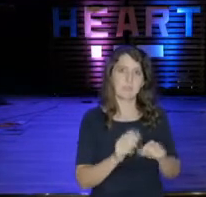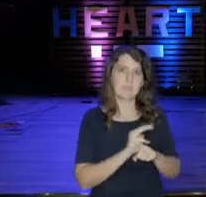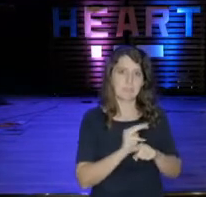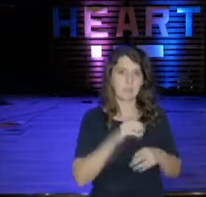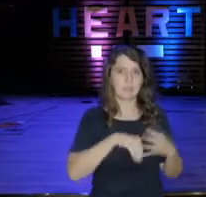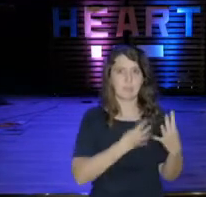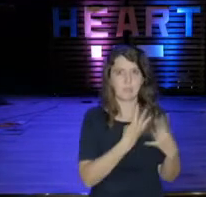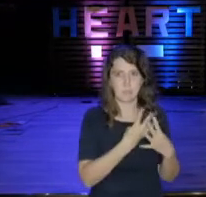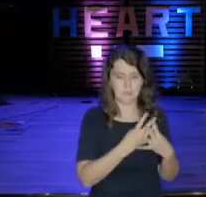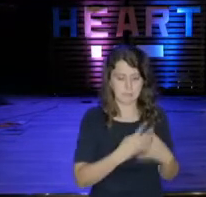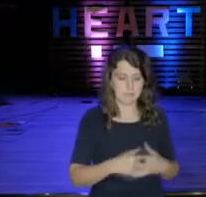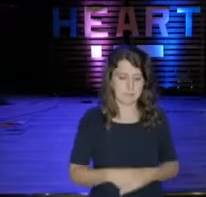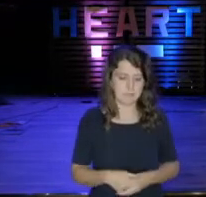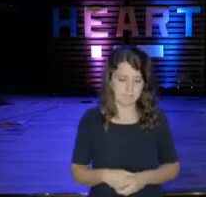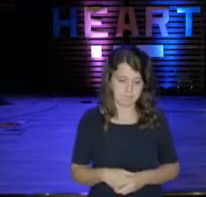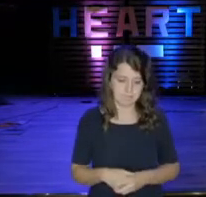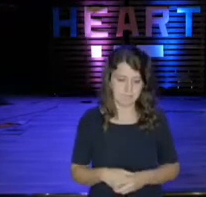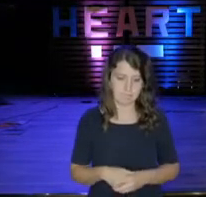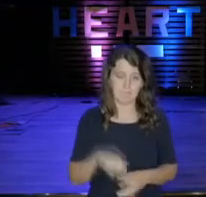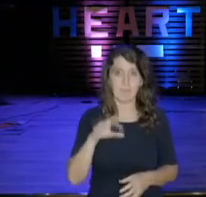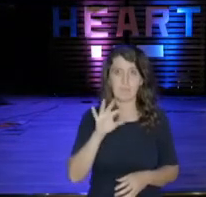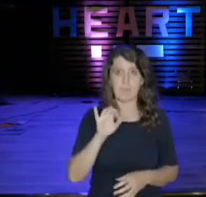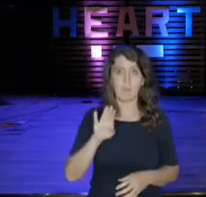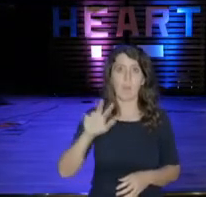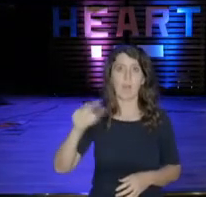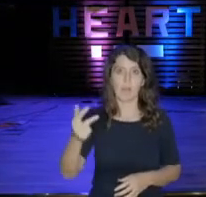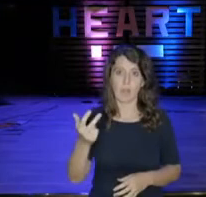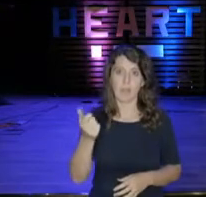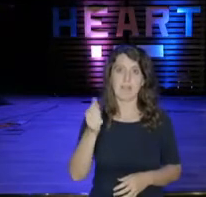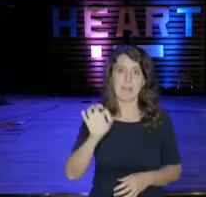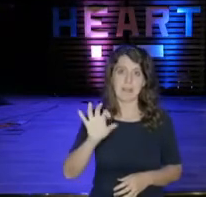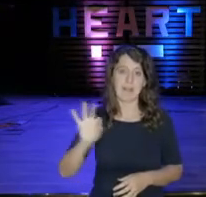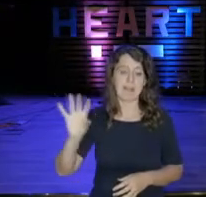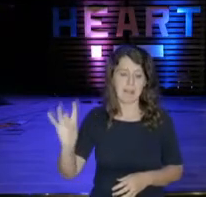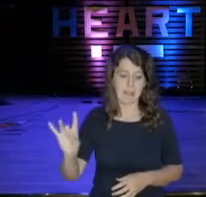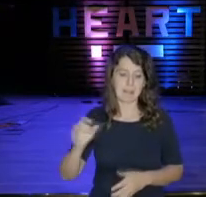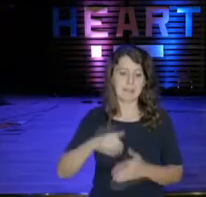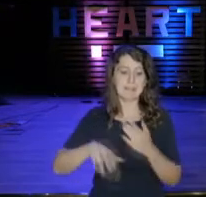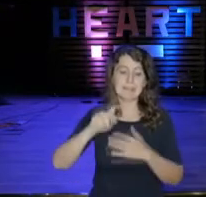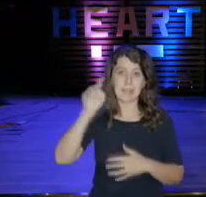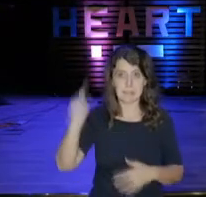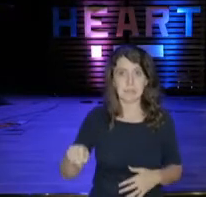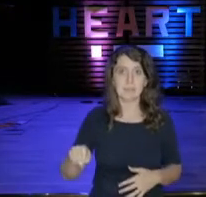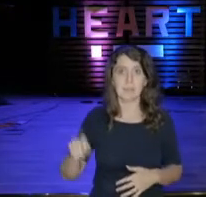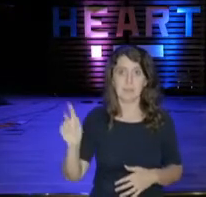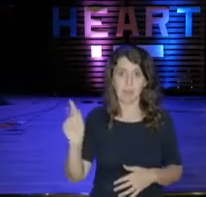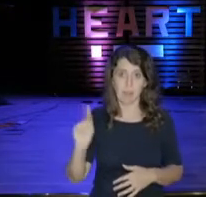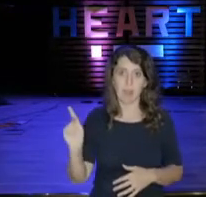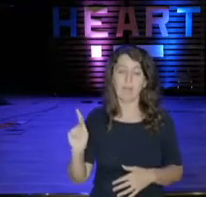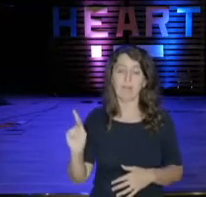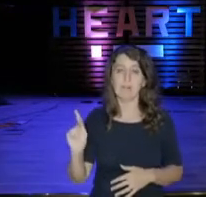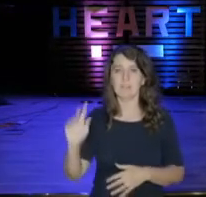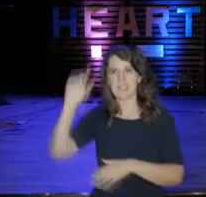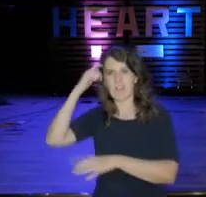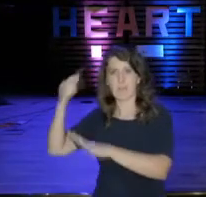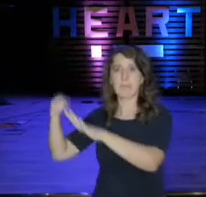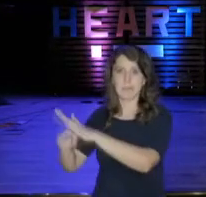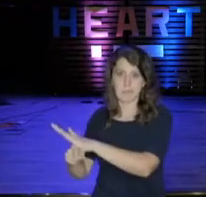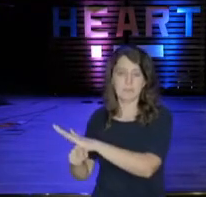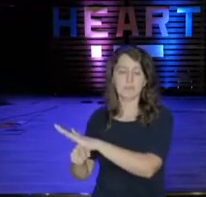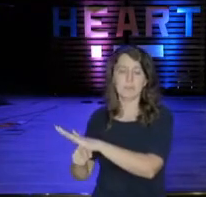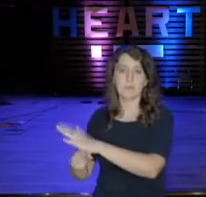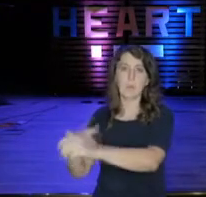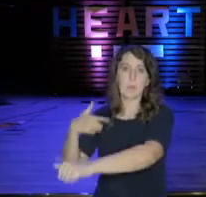prison system. On February 3, 1998, in Gainesville, Texas, Carla Faye Tucker was executed by